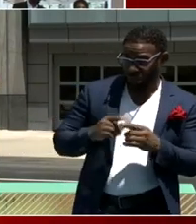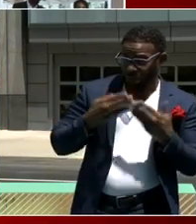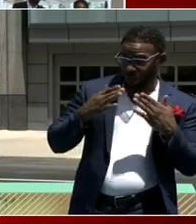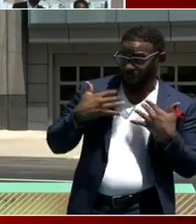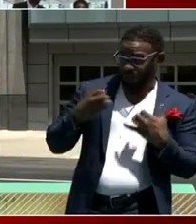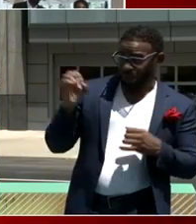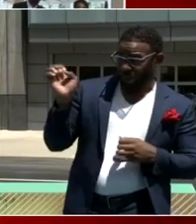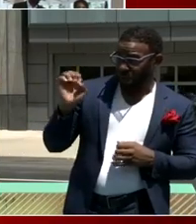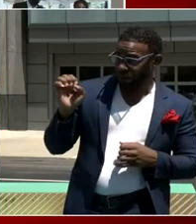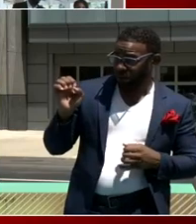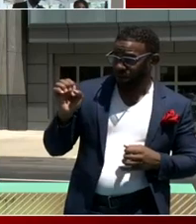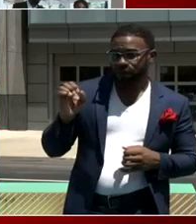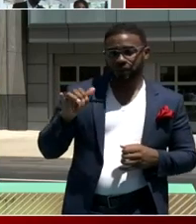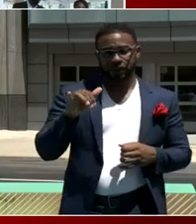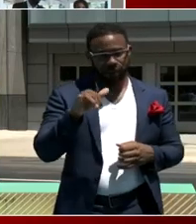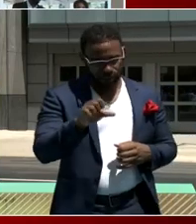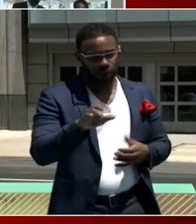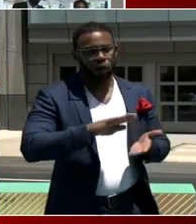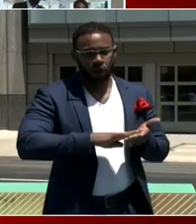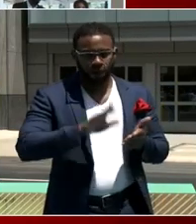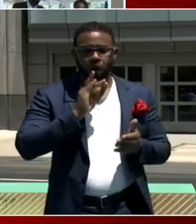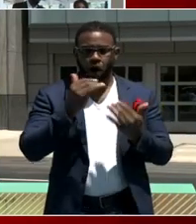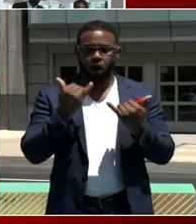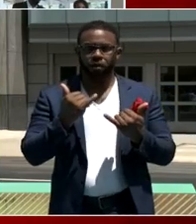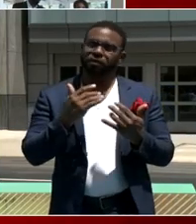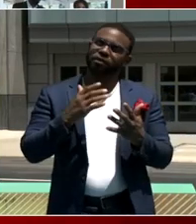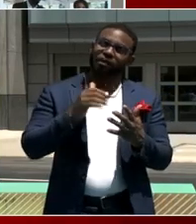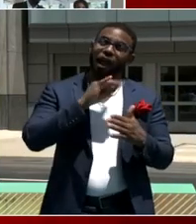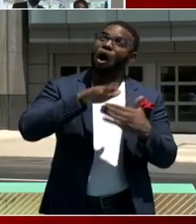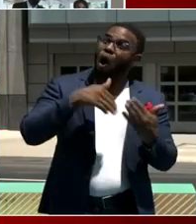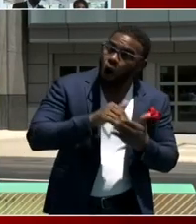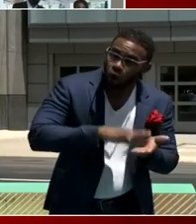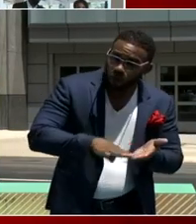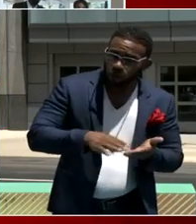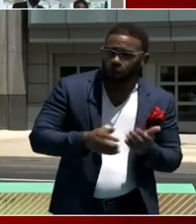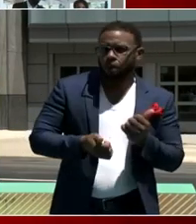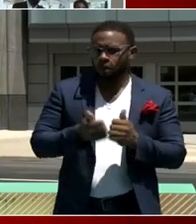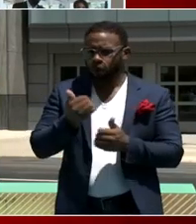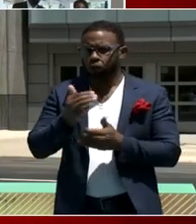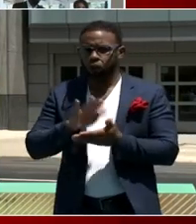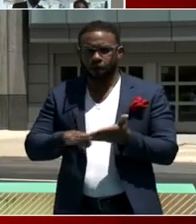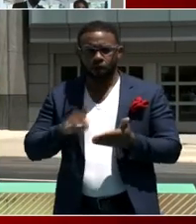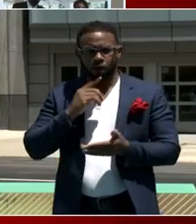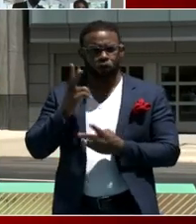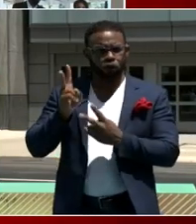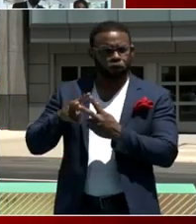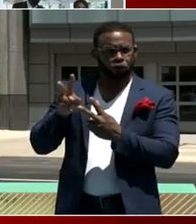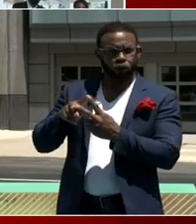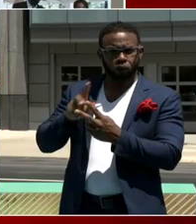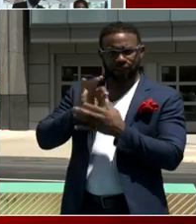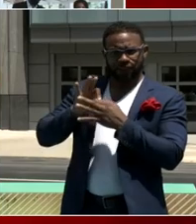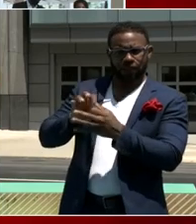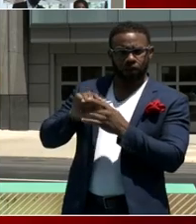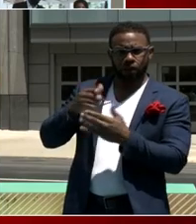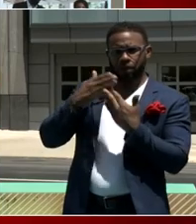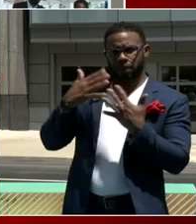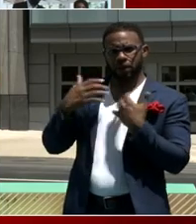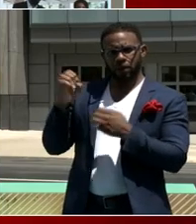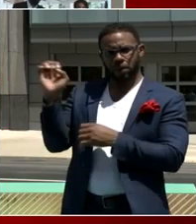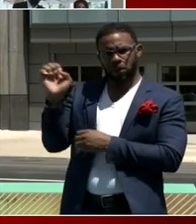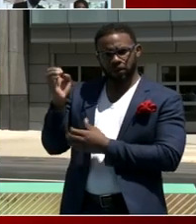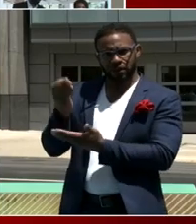public health emergency? Yeah, so the waivers are current, well, not all of the waivers, but there is 2 waivers that are tied to the public